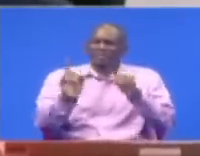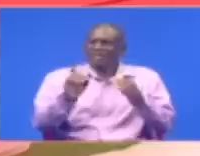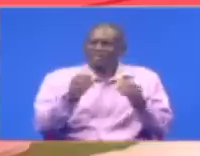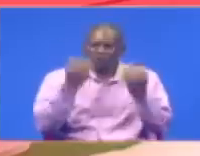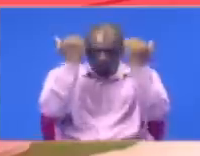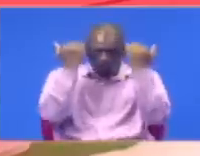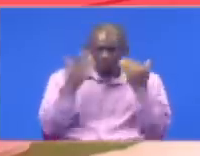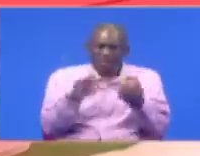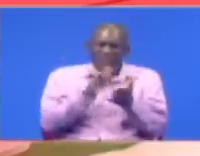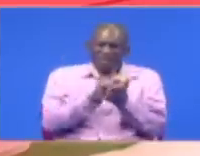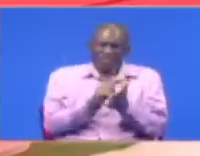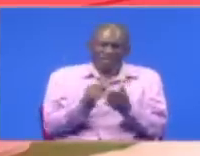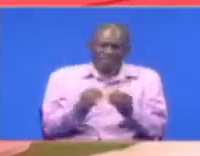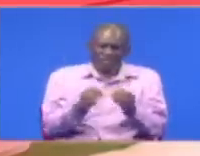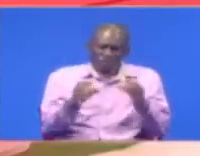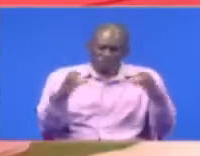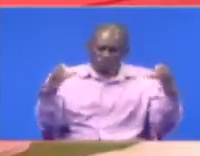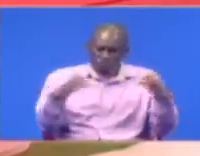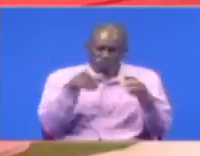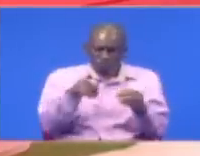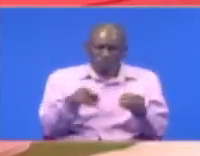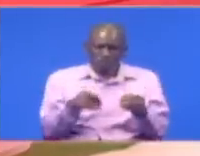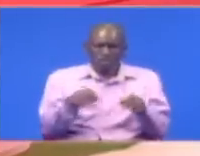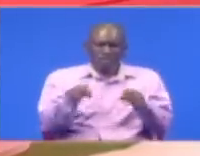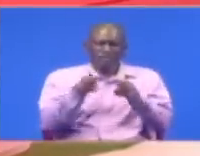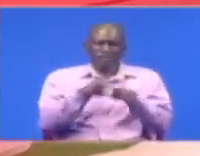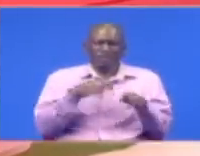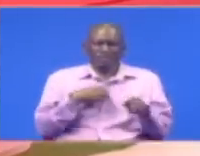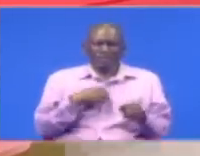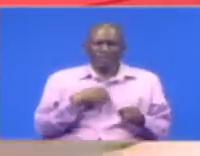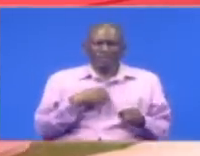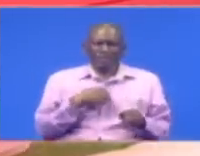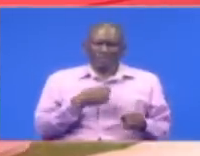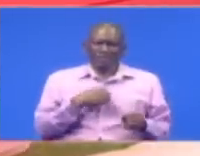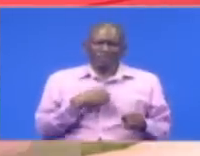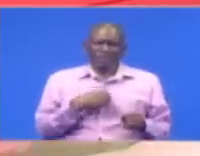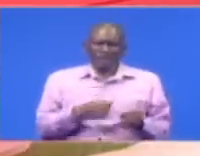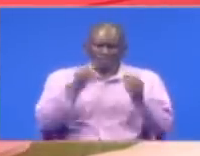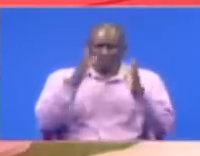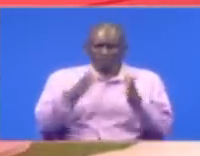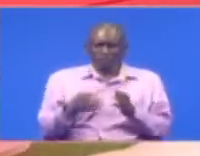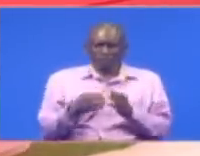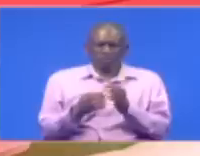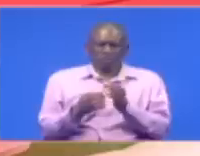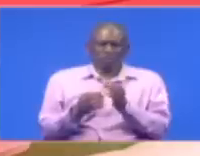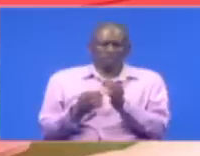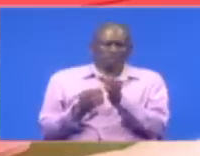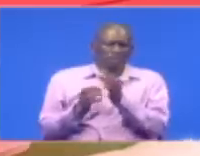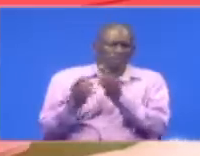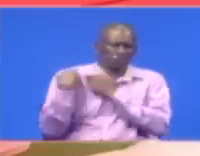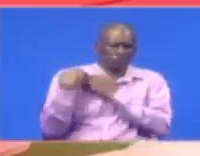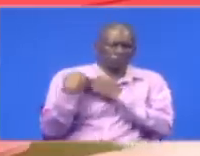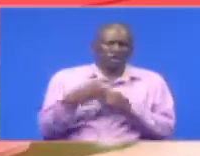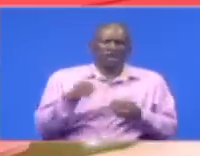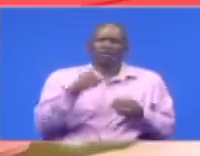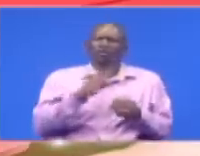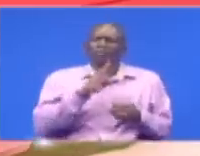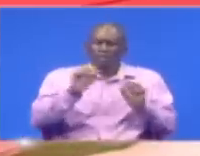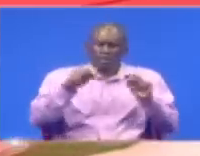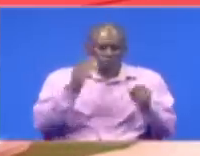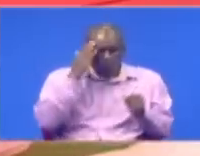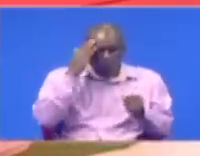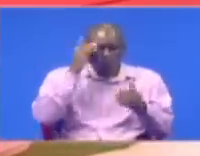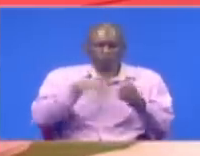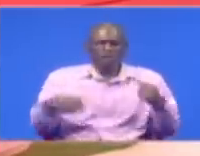that cabinet, because I'm still ultimately the one reliable, I should be able to know what is going